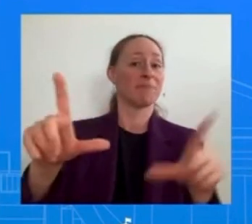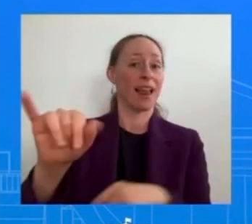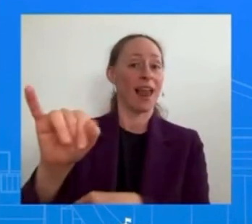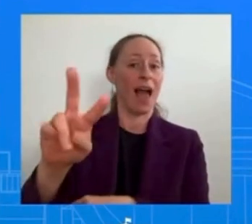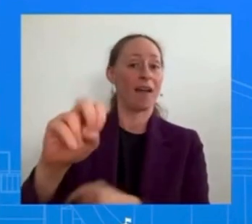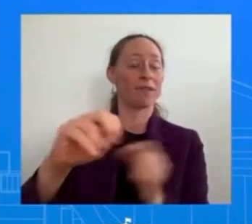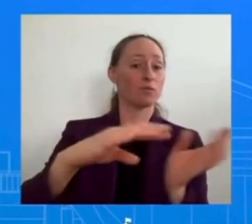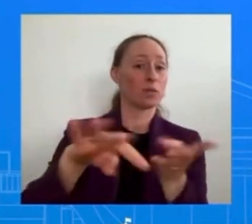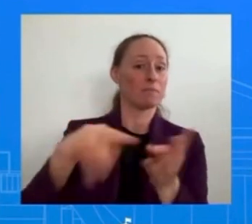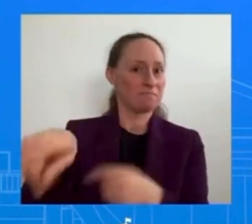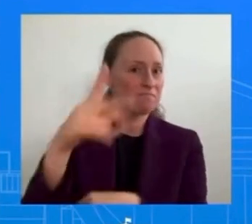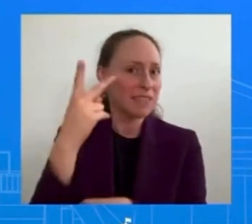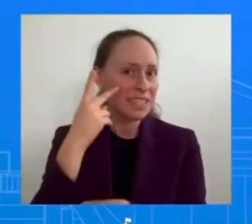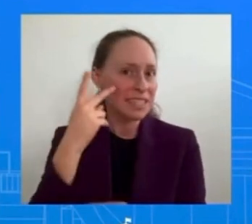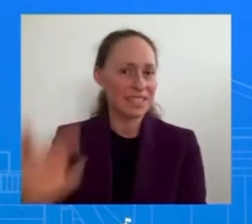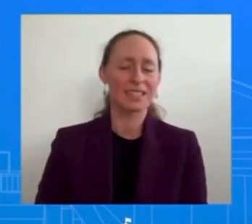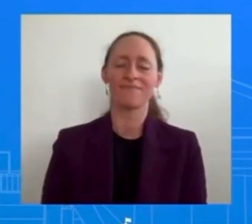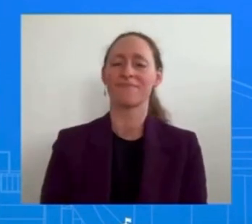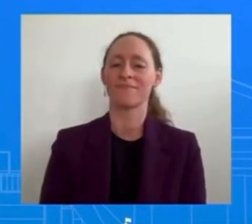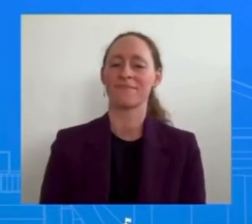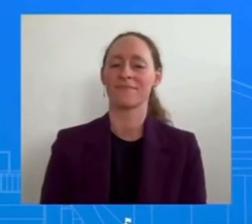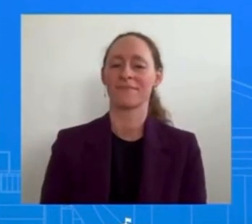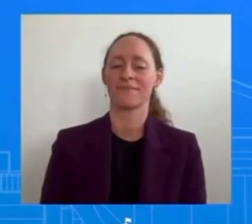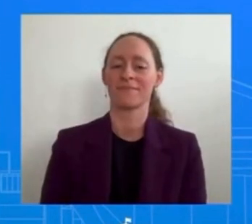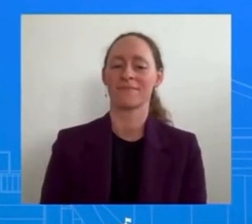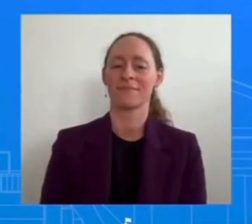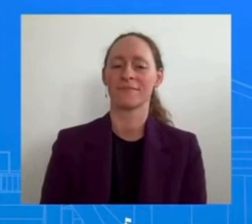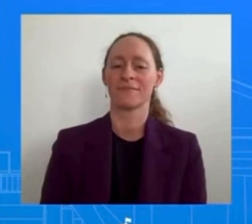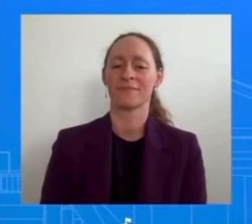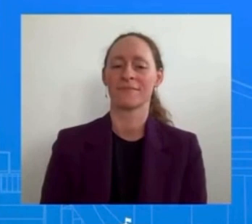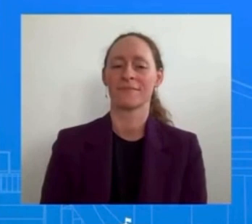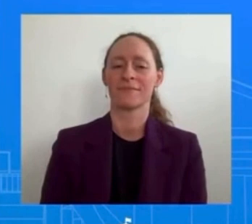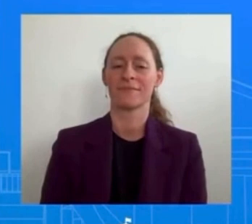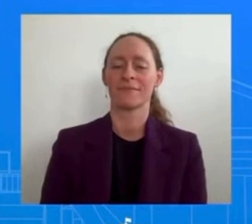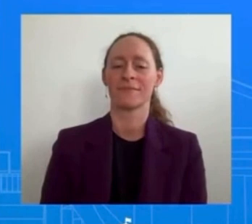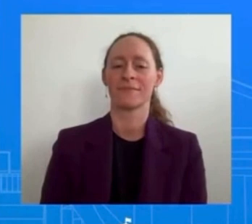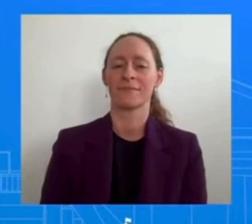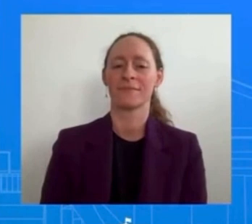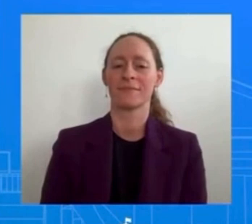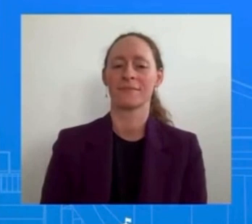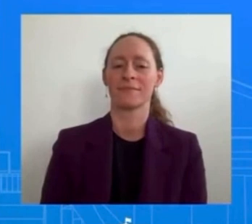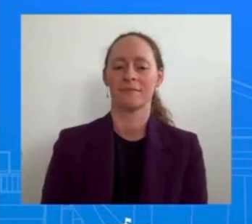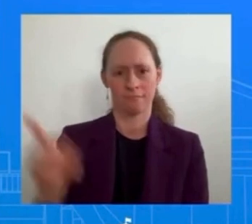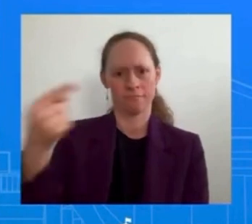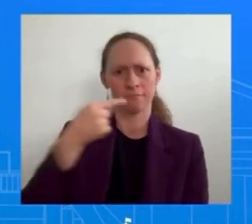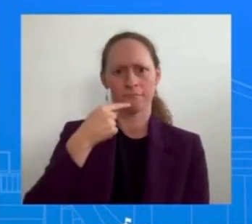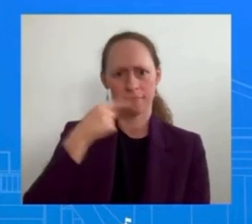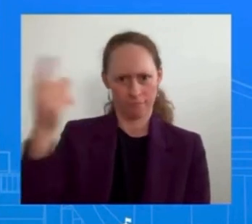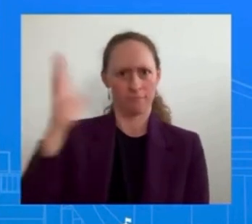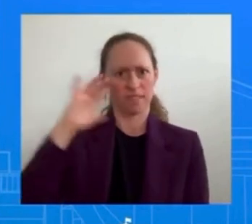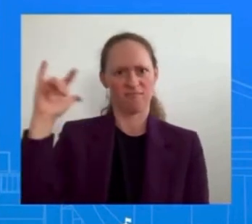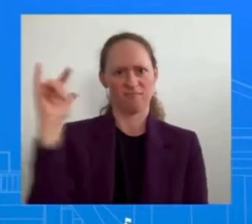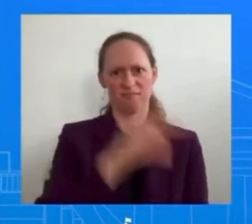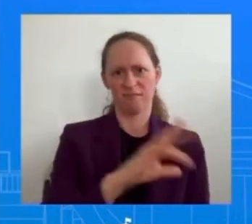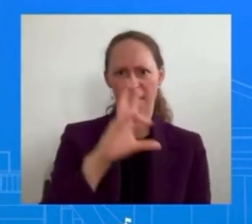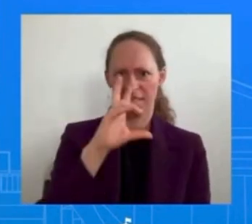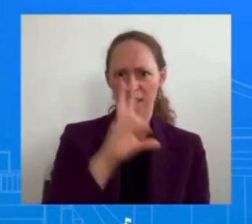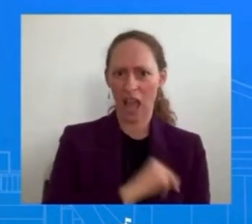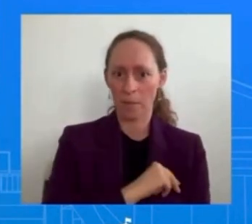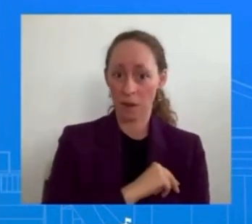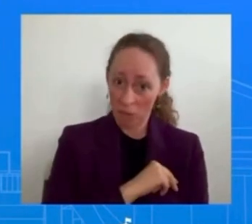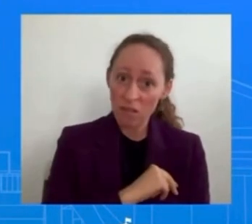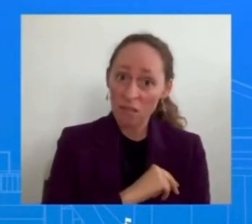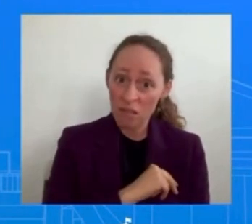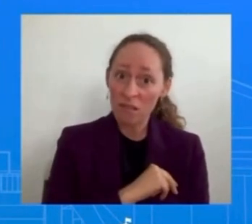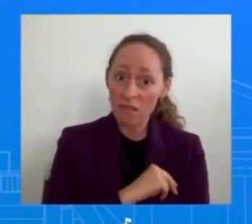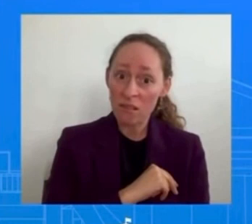to Vietnam. Do you have any details on when he's going? Will that be part of the trip to India for the G20, or is that a separate trip? So I don't have